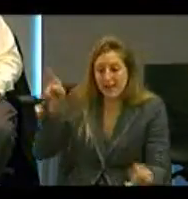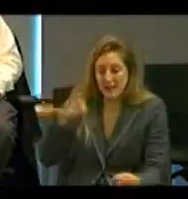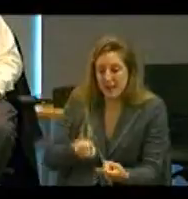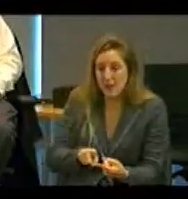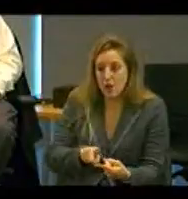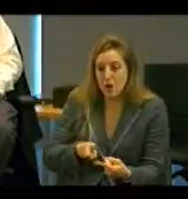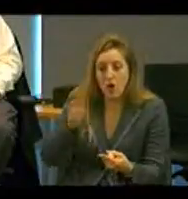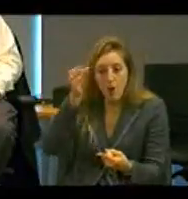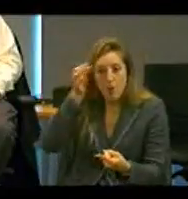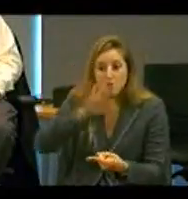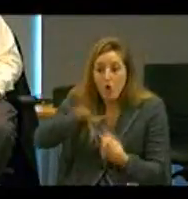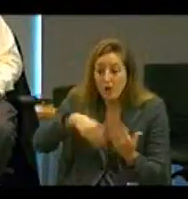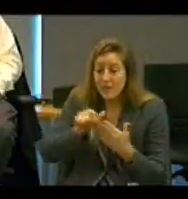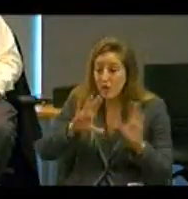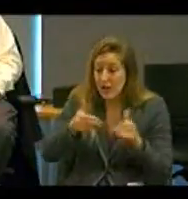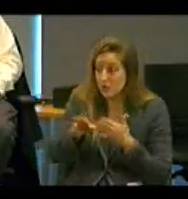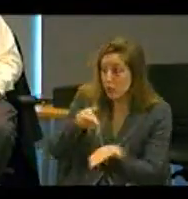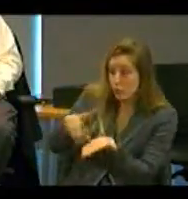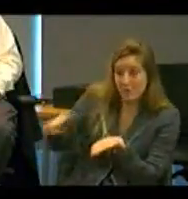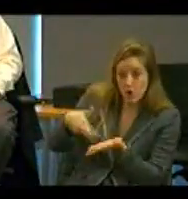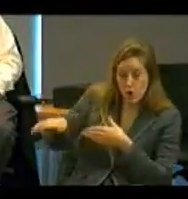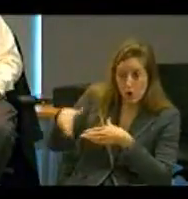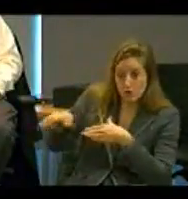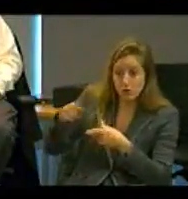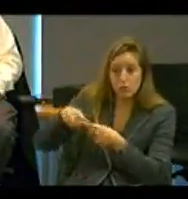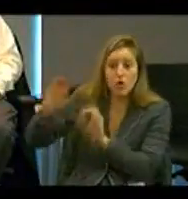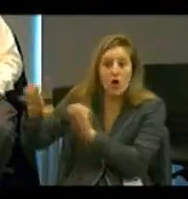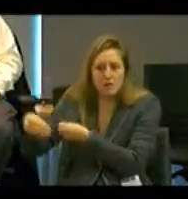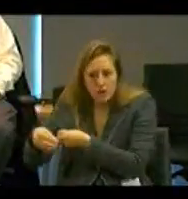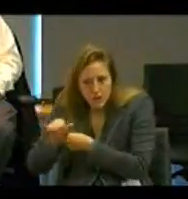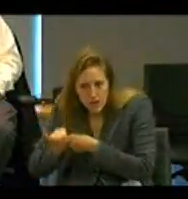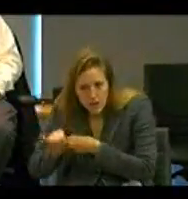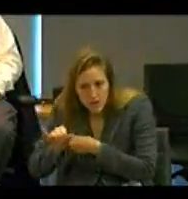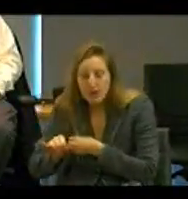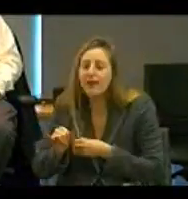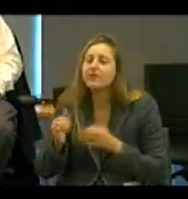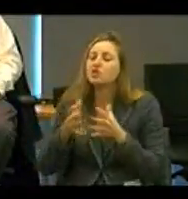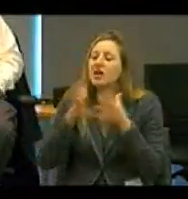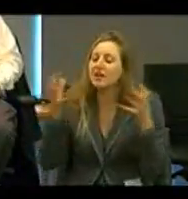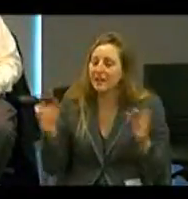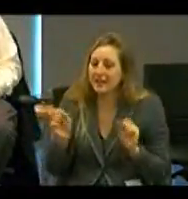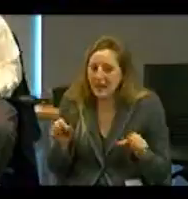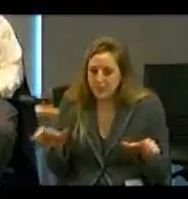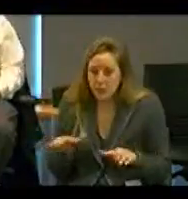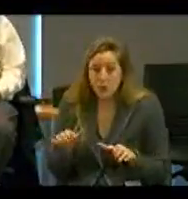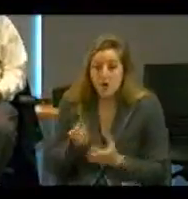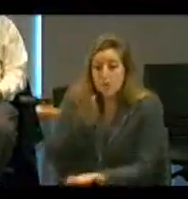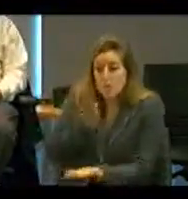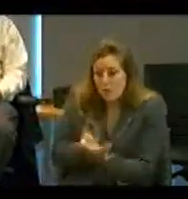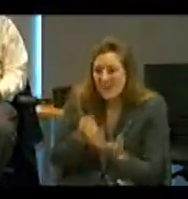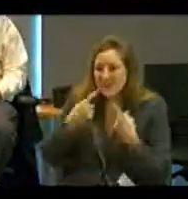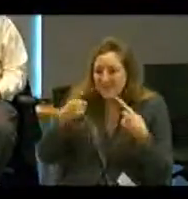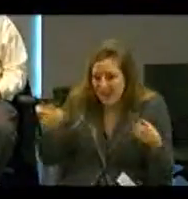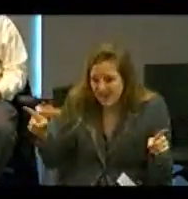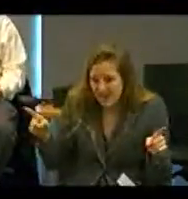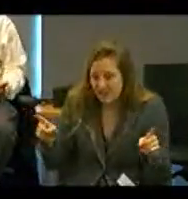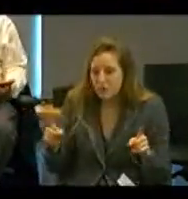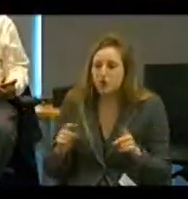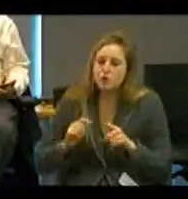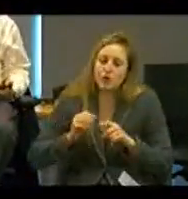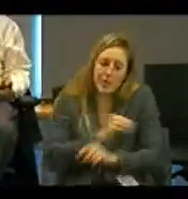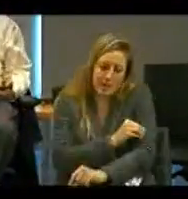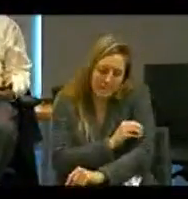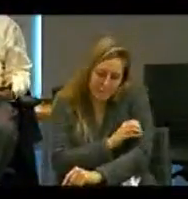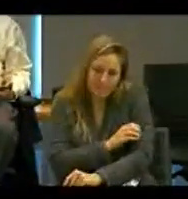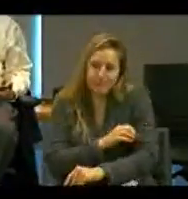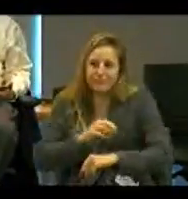office referrals. So there's a lot that can be done, and there are things that are proven effective. I would point out that none of the